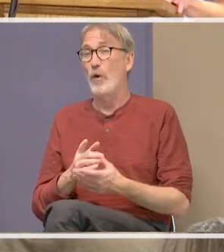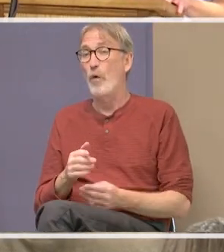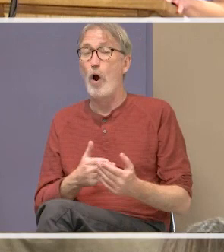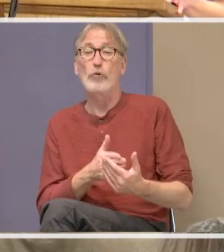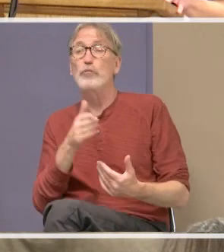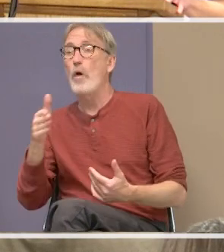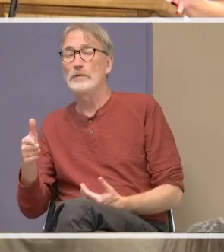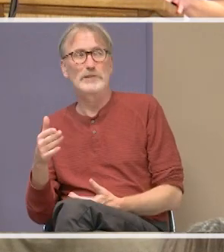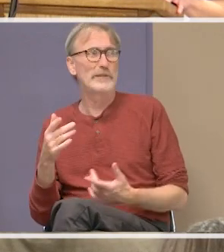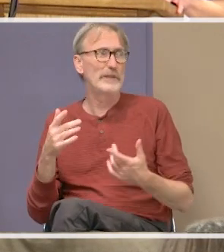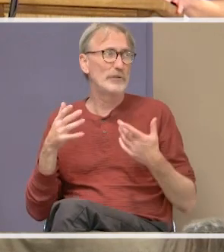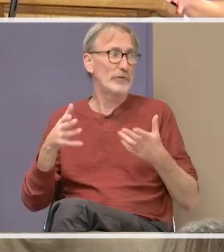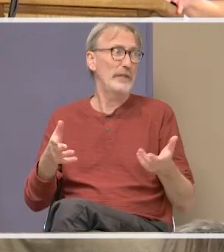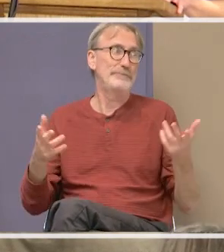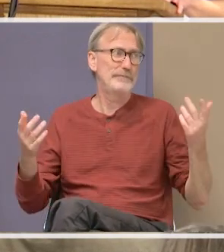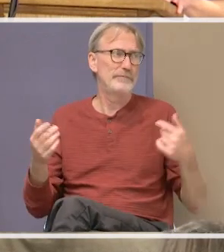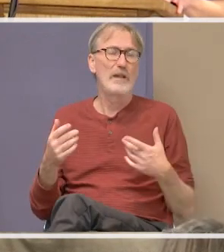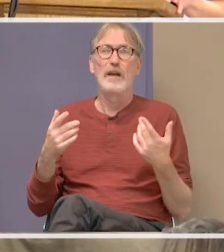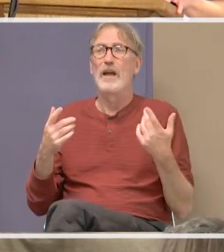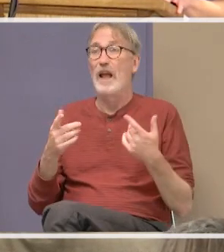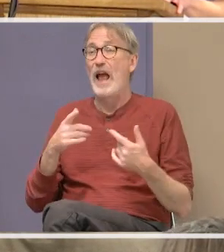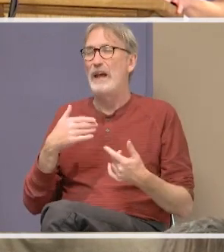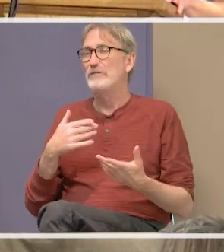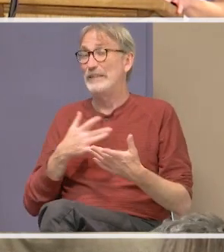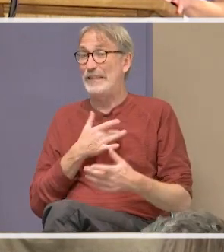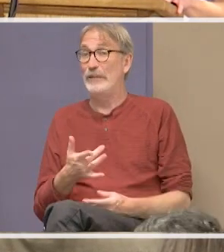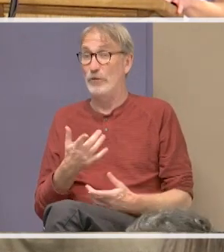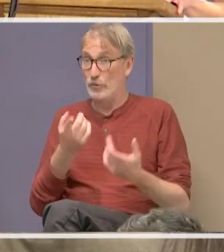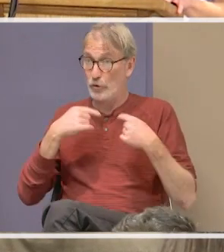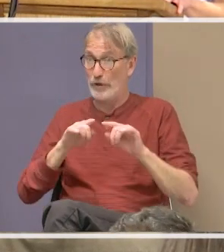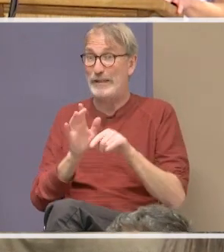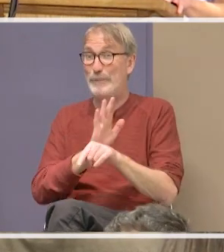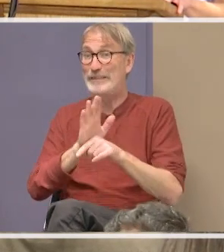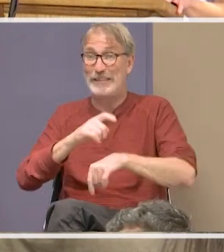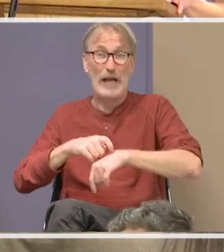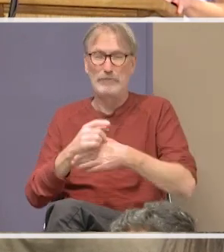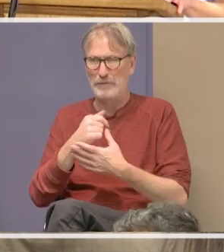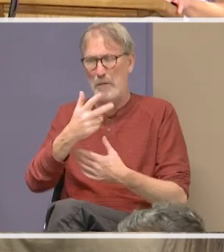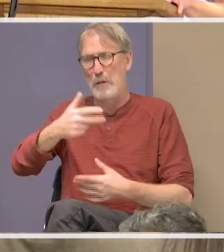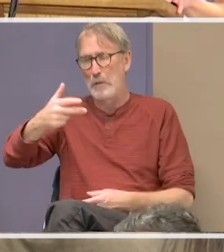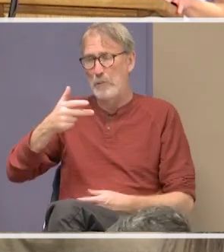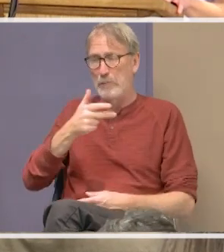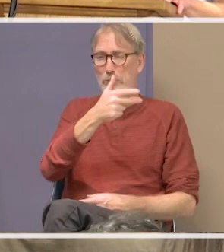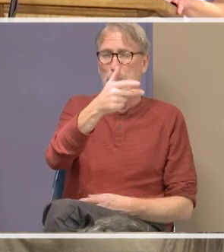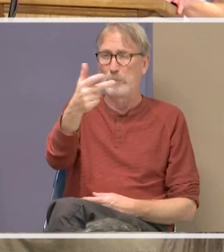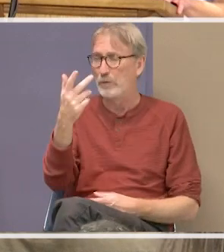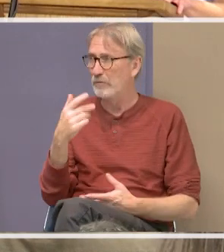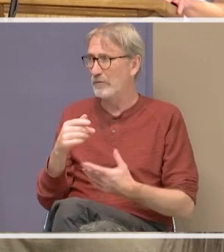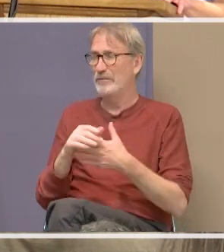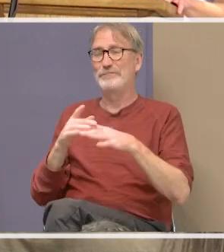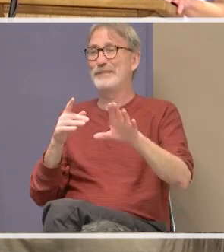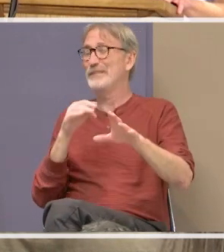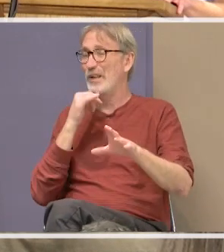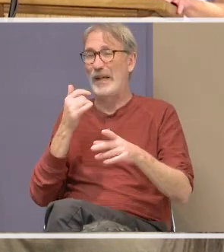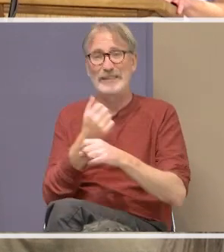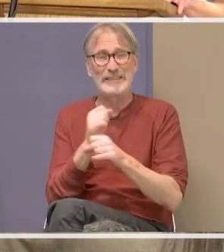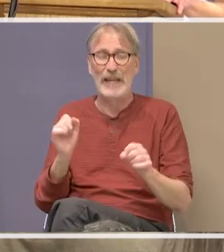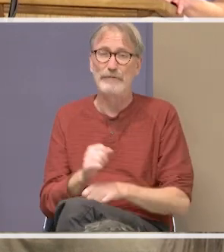street, there are usually, during season, there are cars parked all over that crosswalk, making it totally